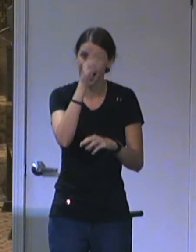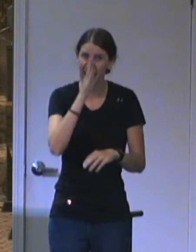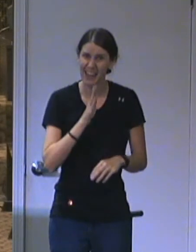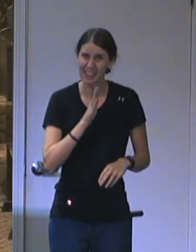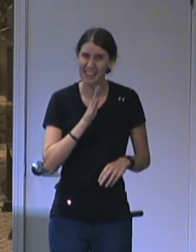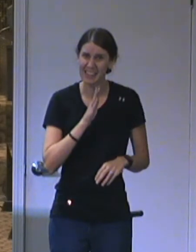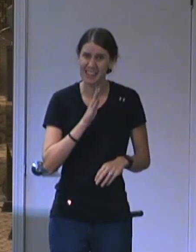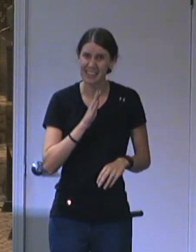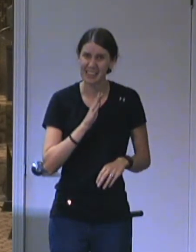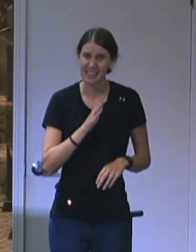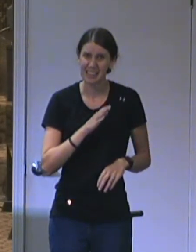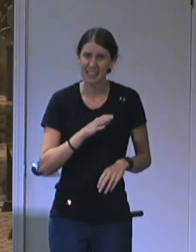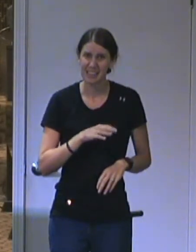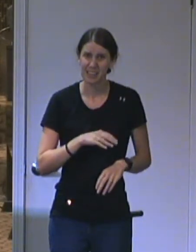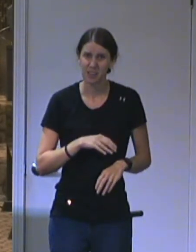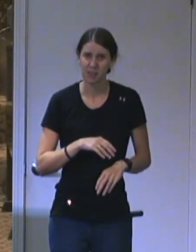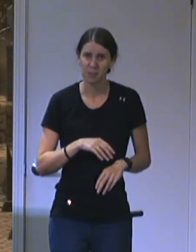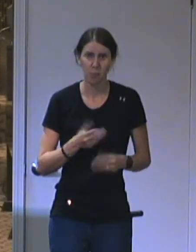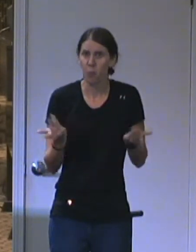because people